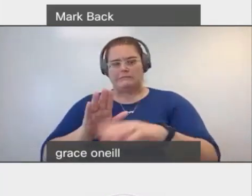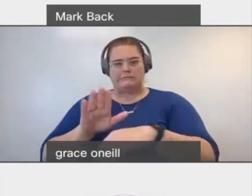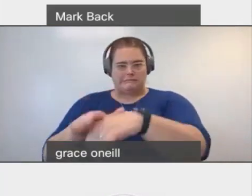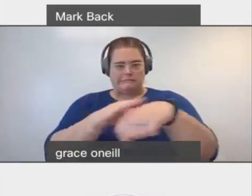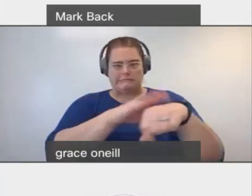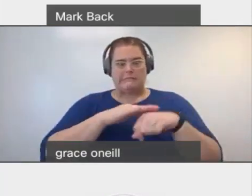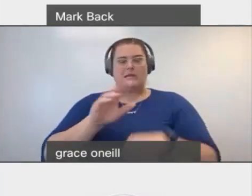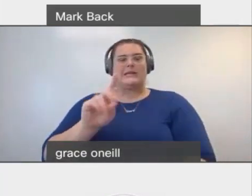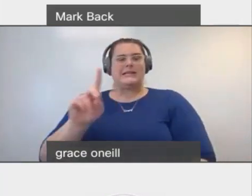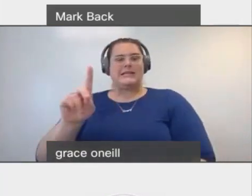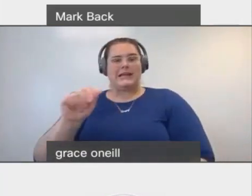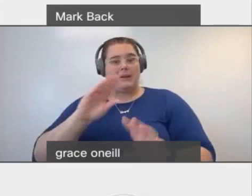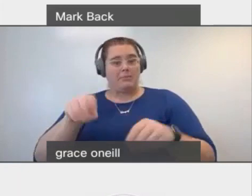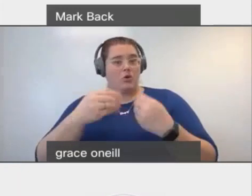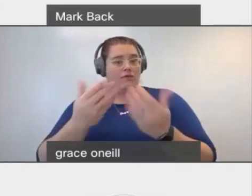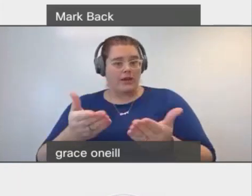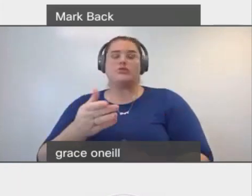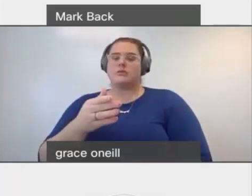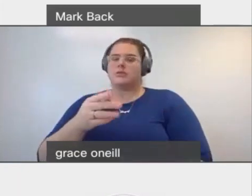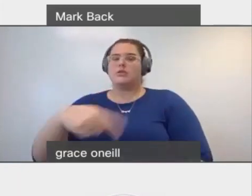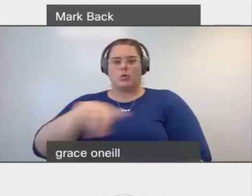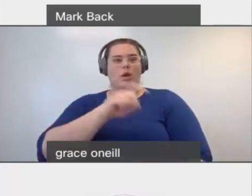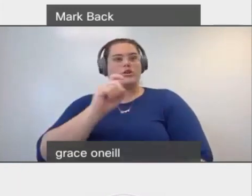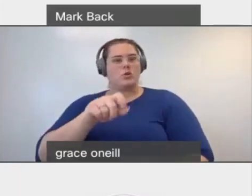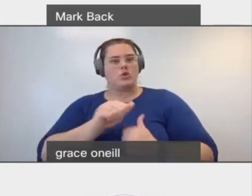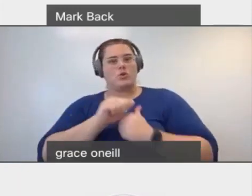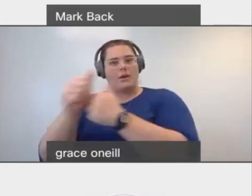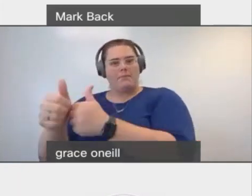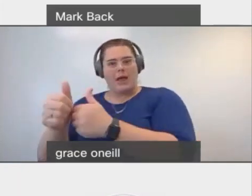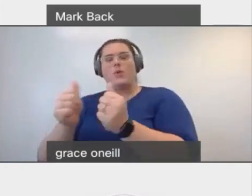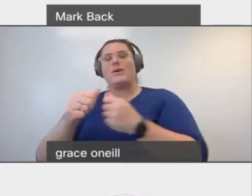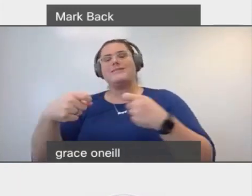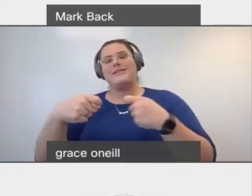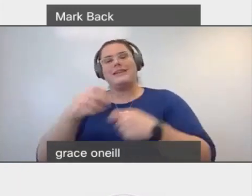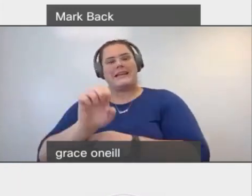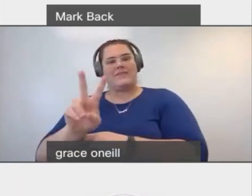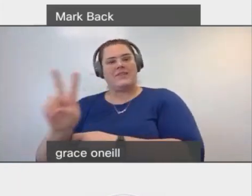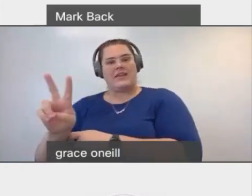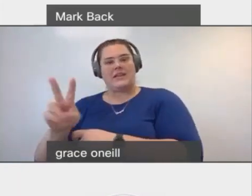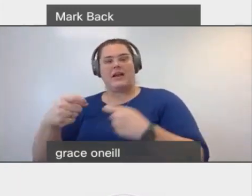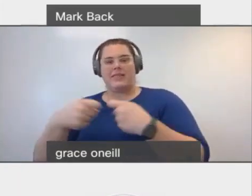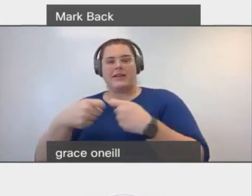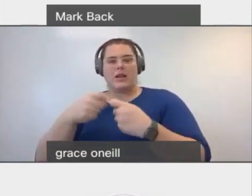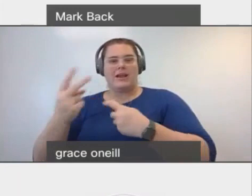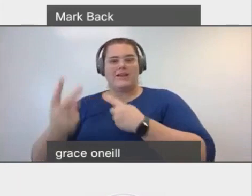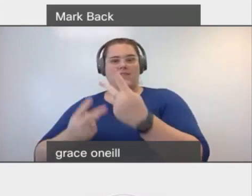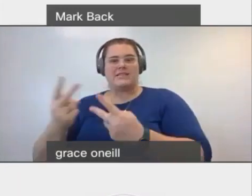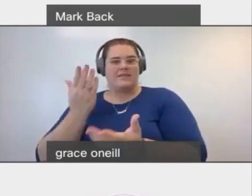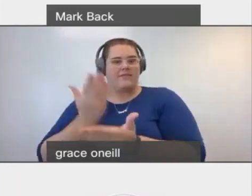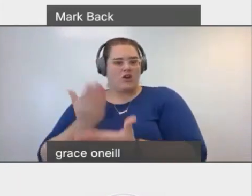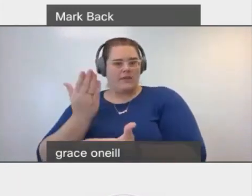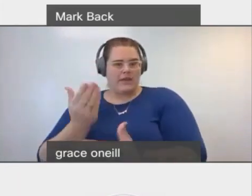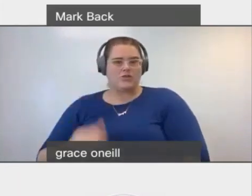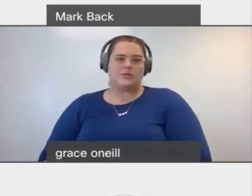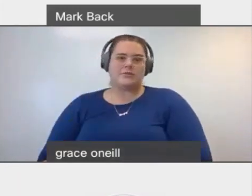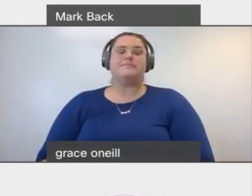supposed to be in compliance with using electronic visit verification What I'll do also is drop in the chat